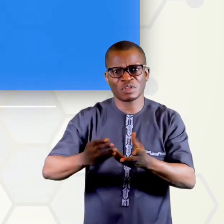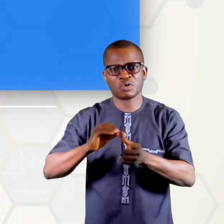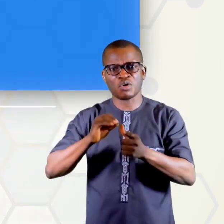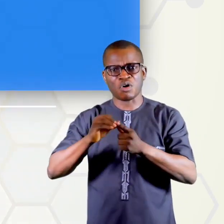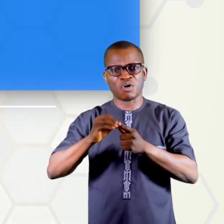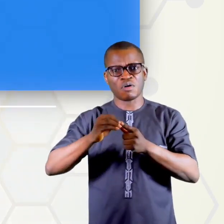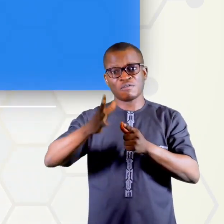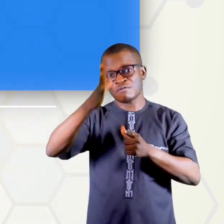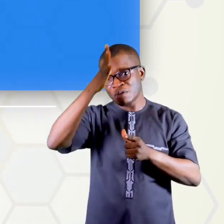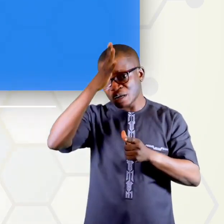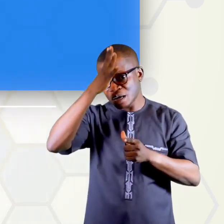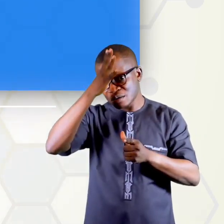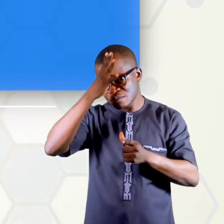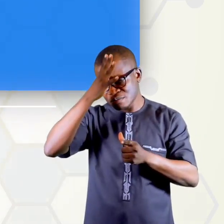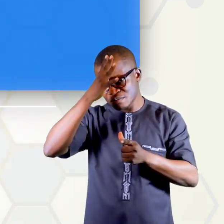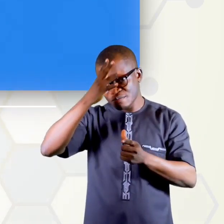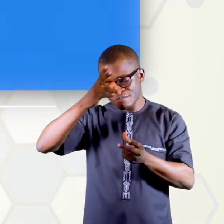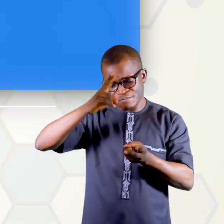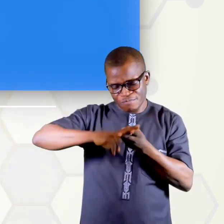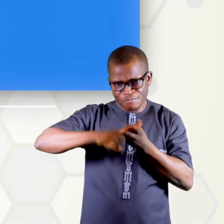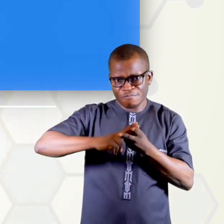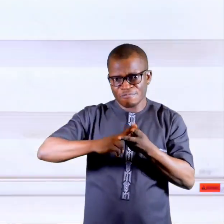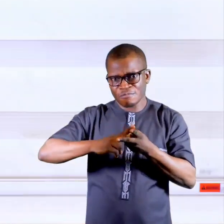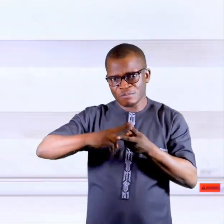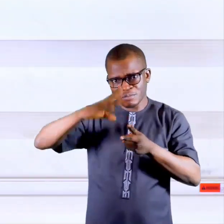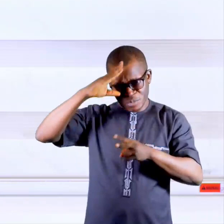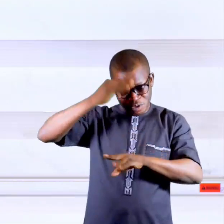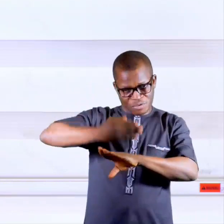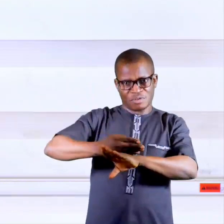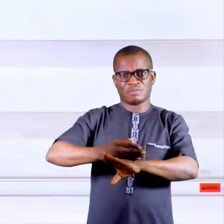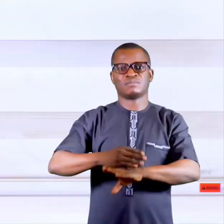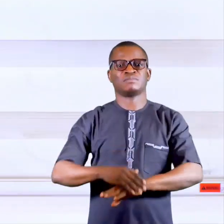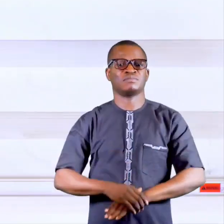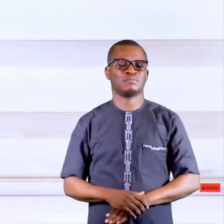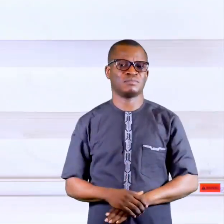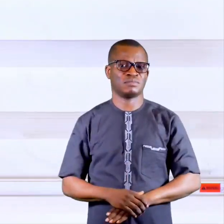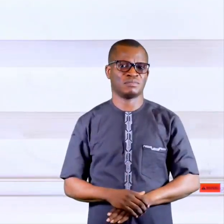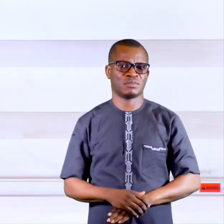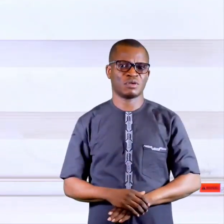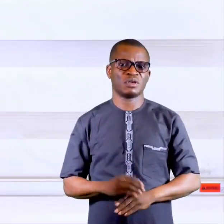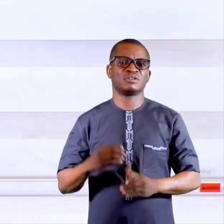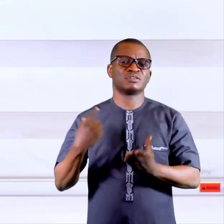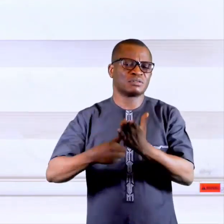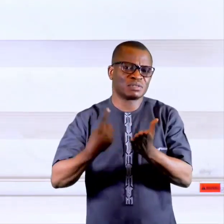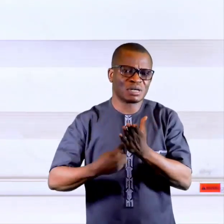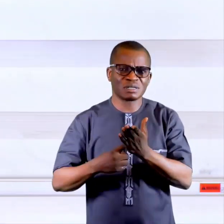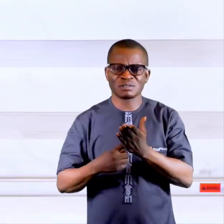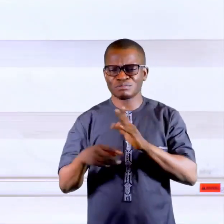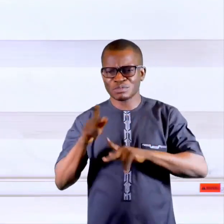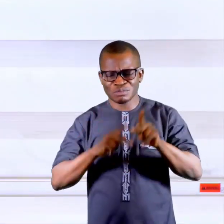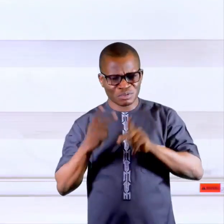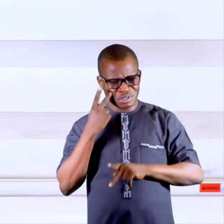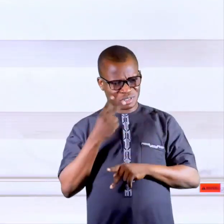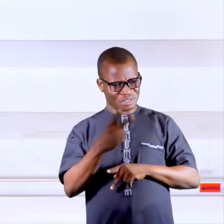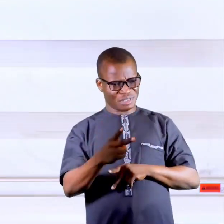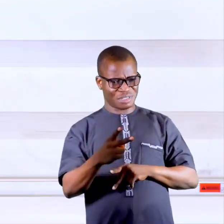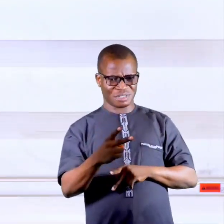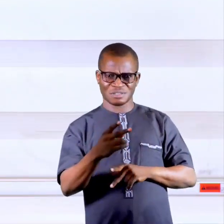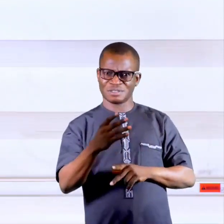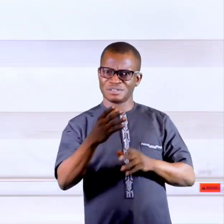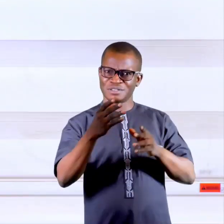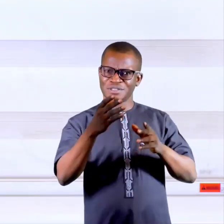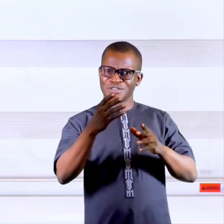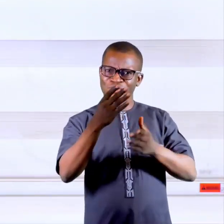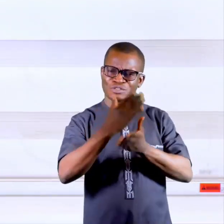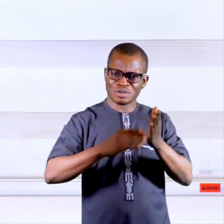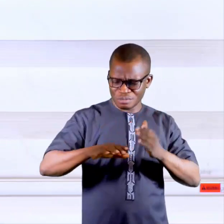even physical violence against a person, because sometimes people see people that are small in stature and are